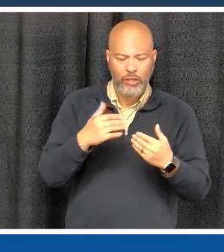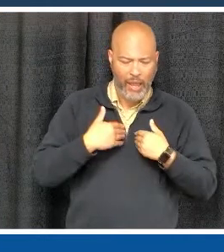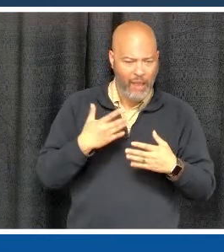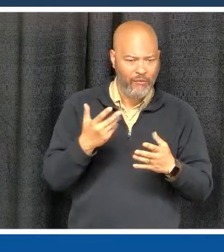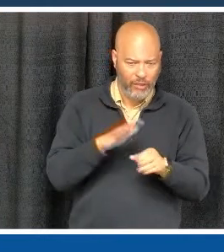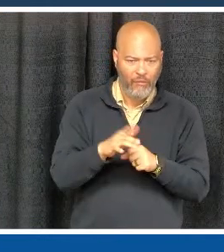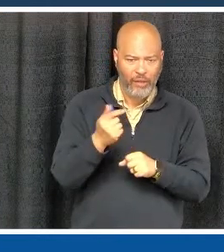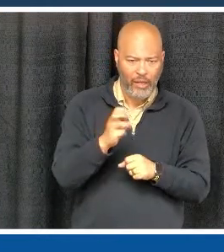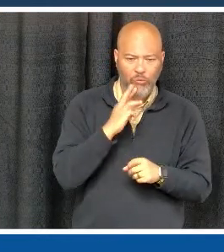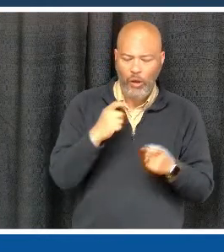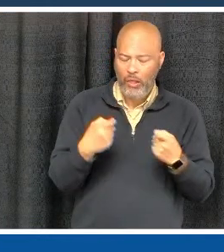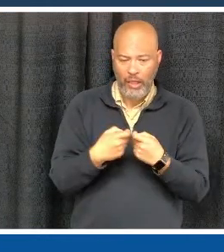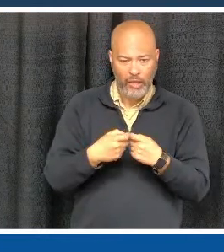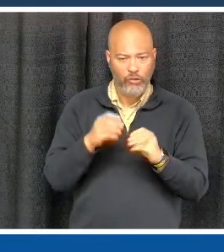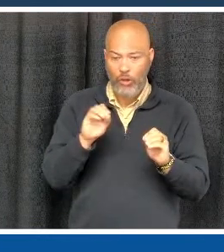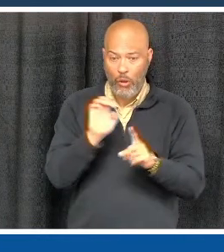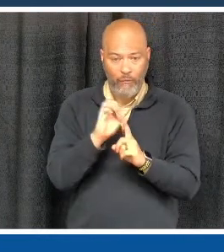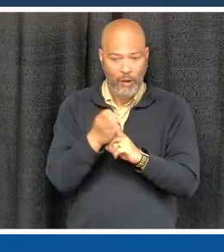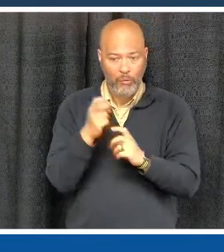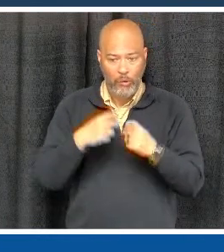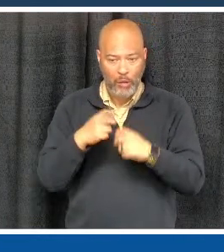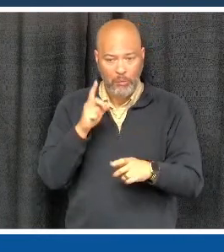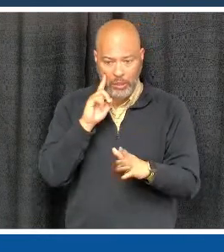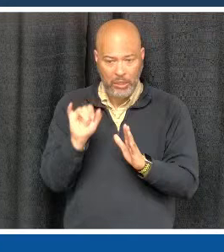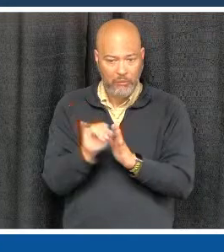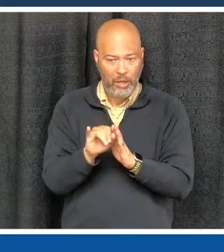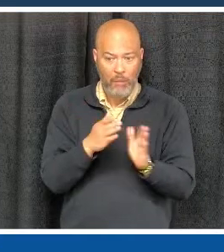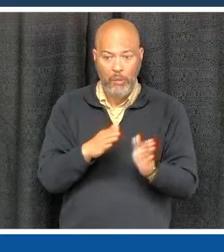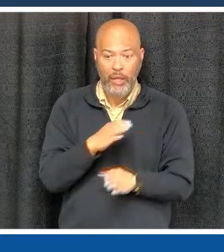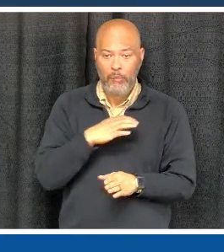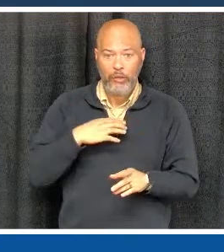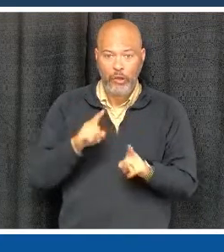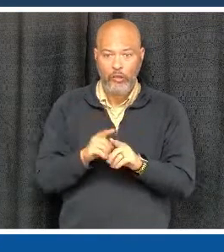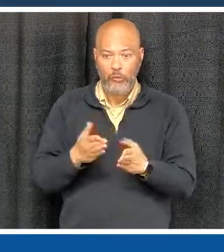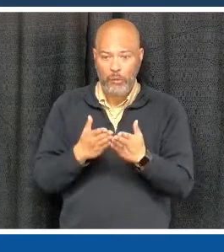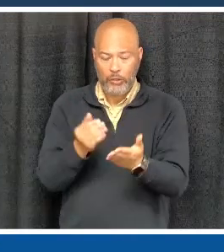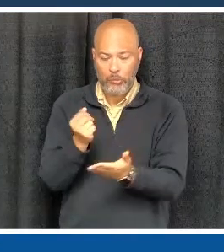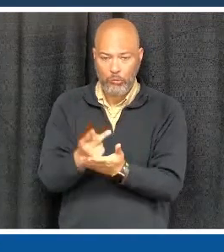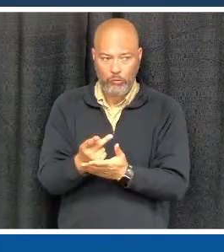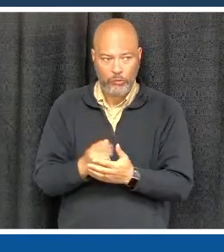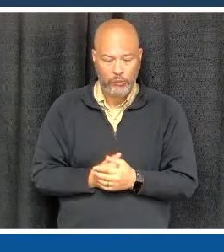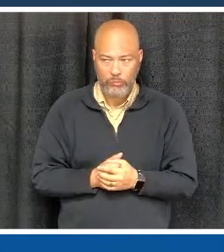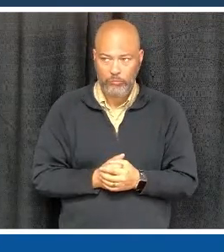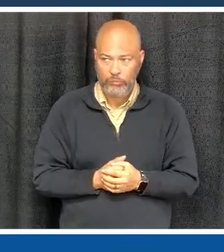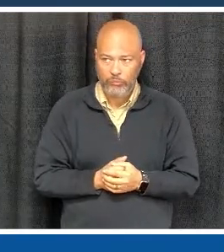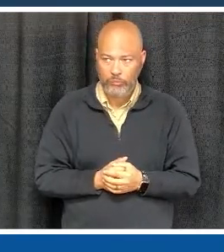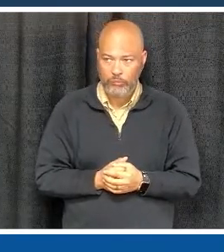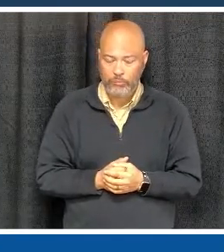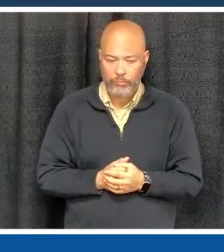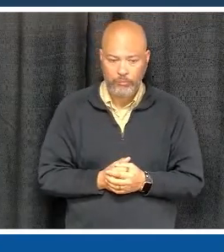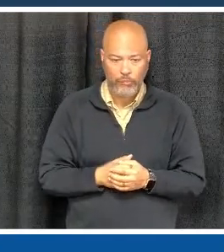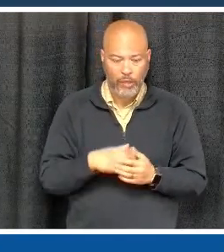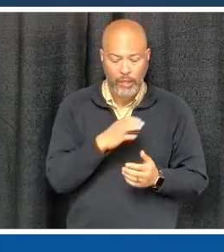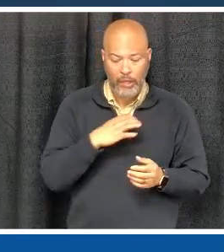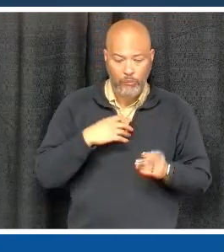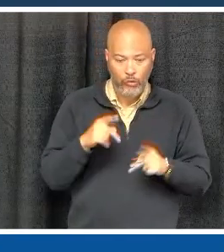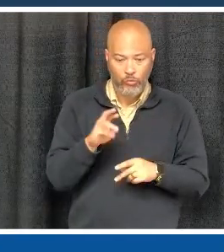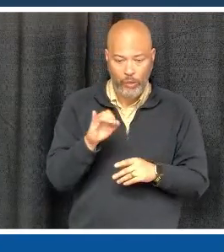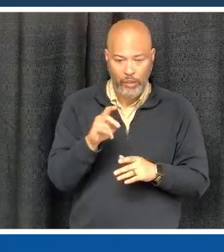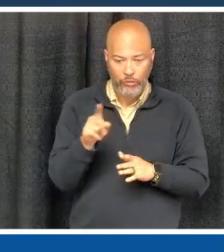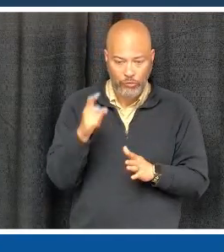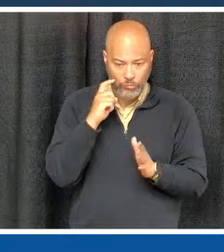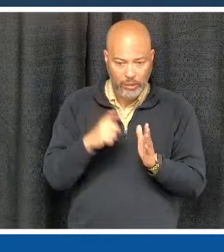adverse environmental issues were identified. The Planning Commission also recommends approval. Thank you, Mr. Tindall. Councilperson Reynolds, you're